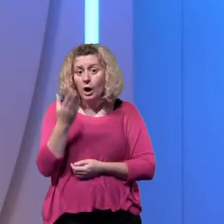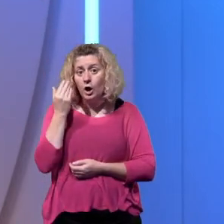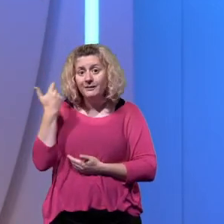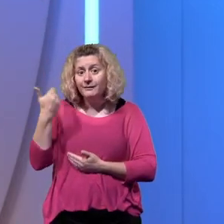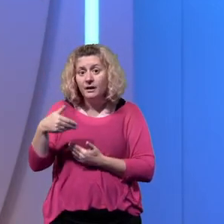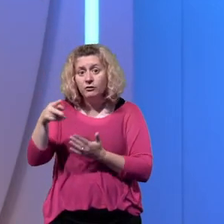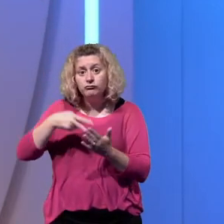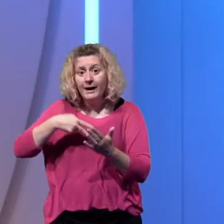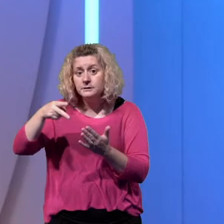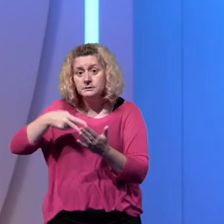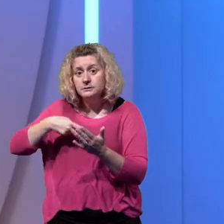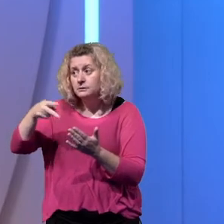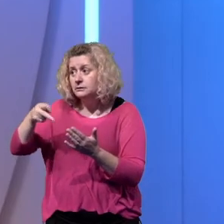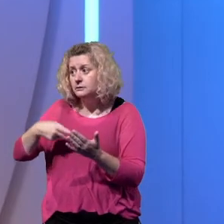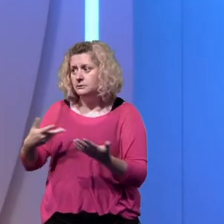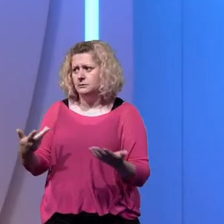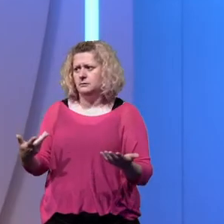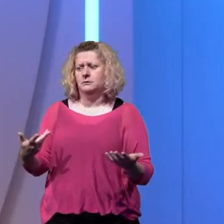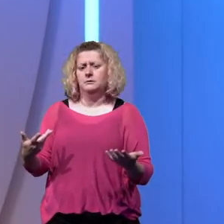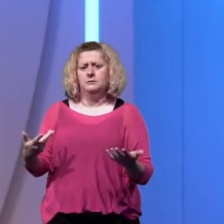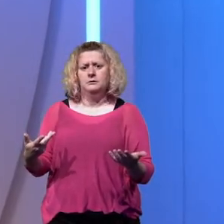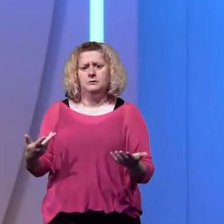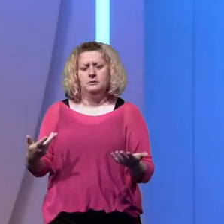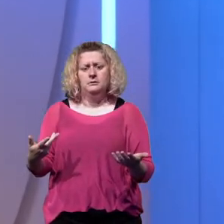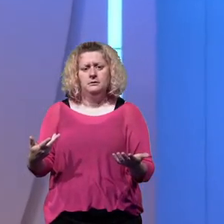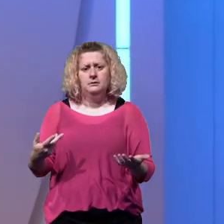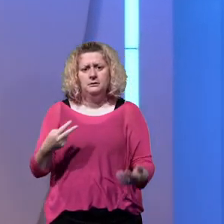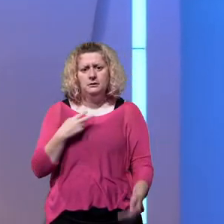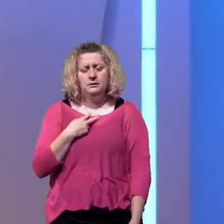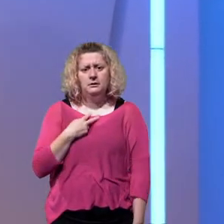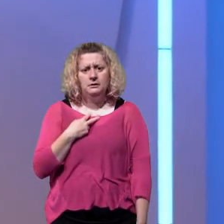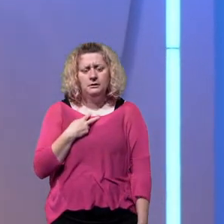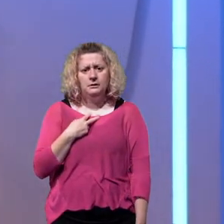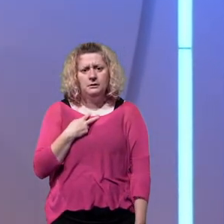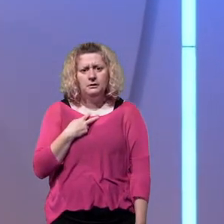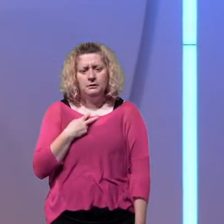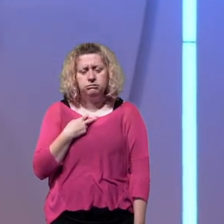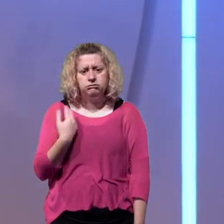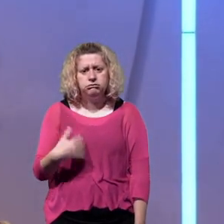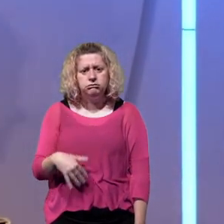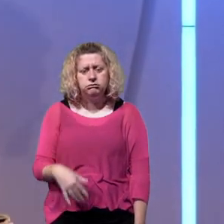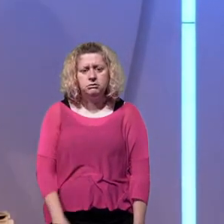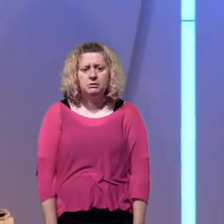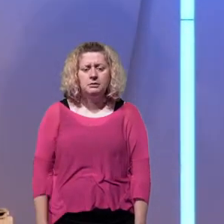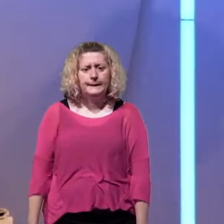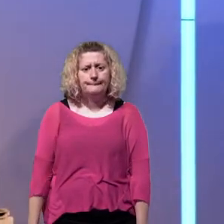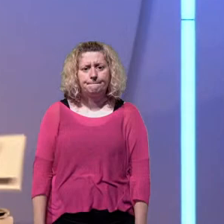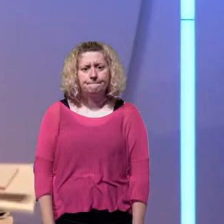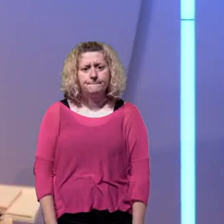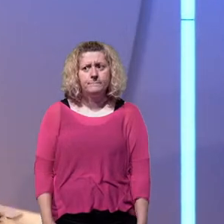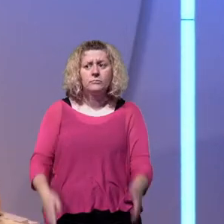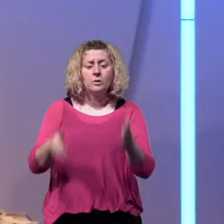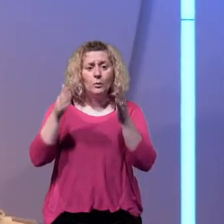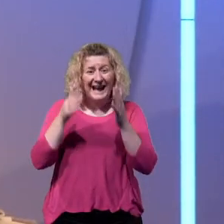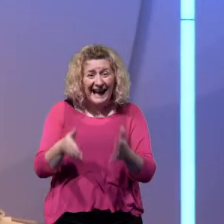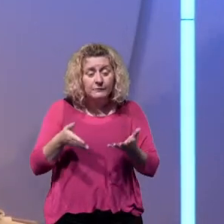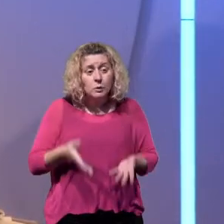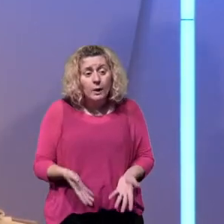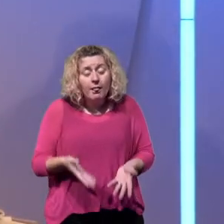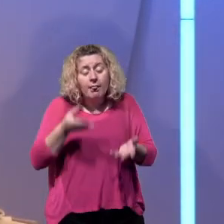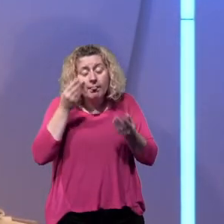it. That was devastating. That was devastating. We've got to be listeners,